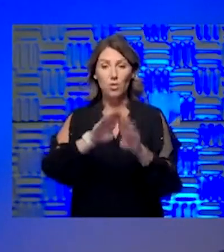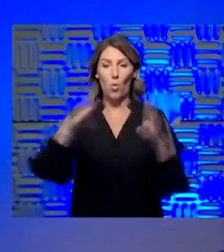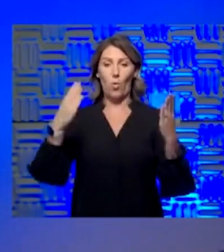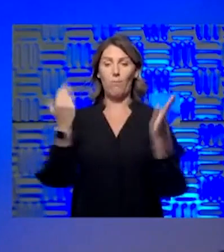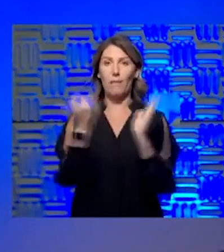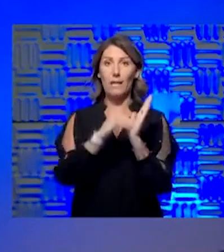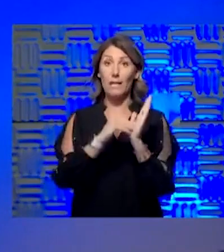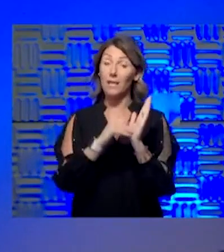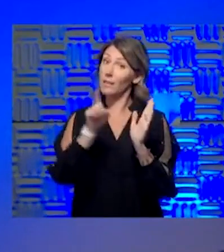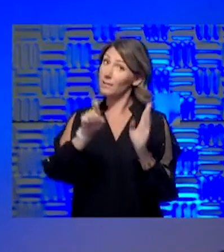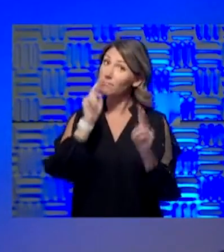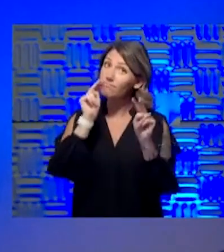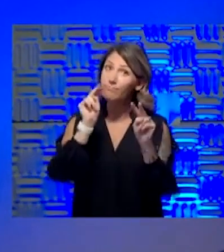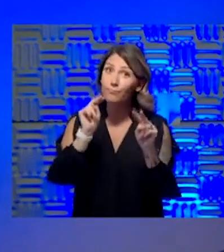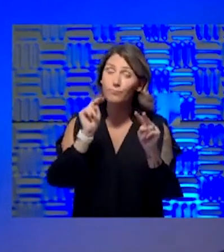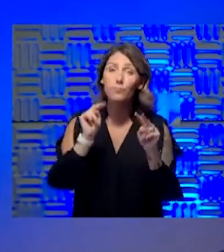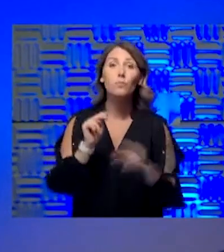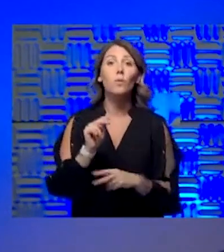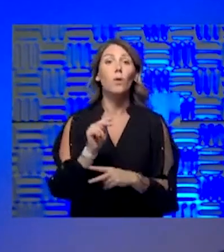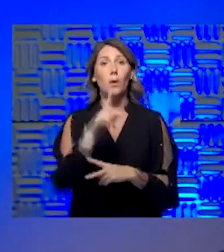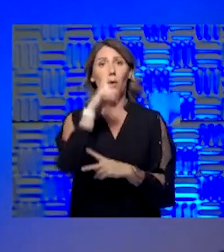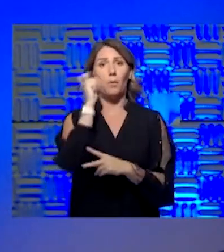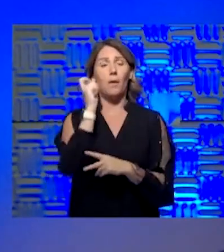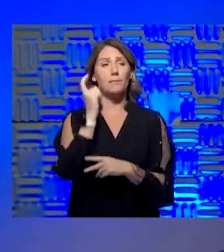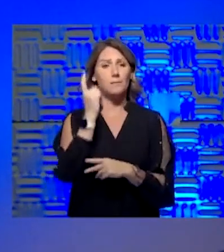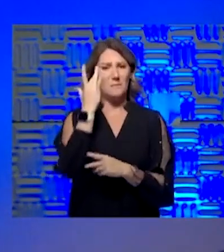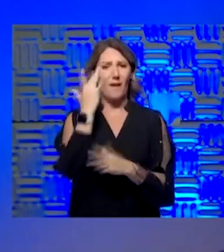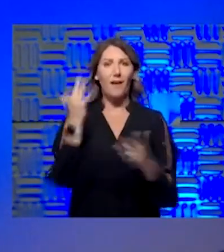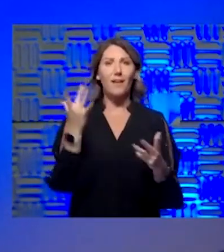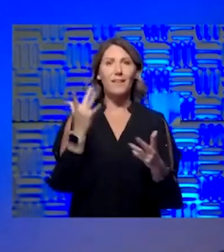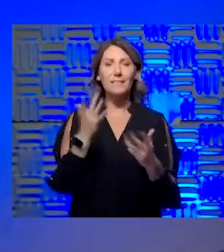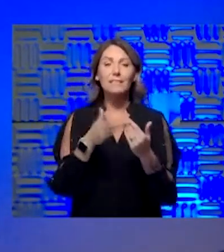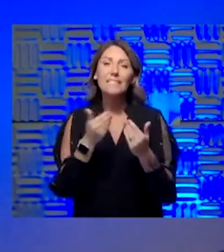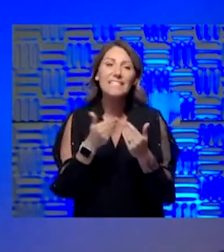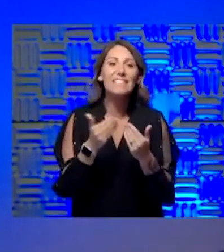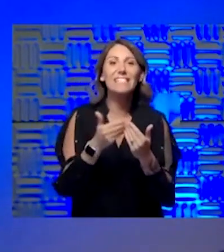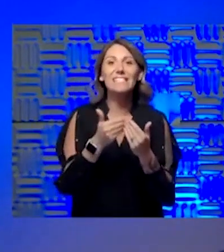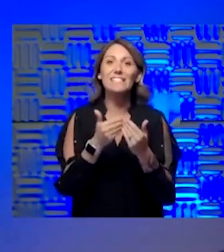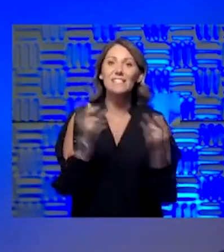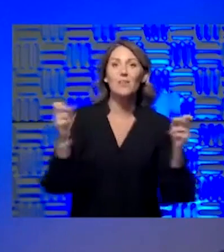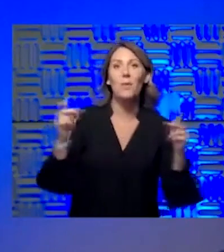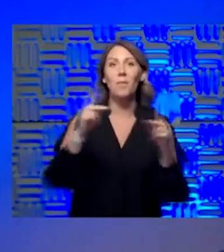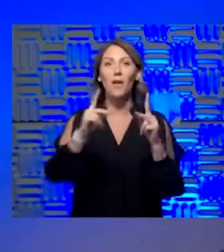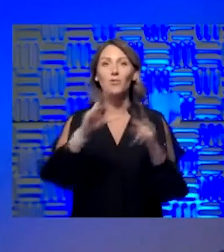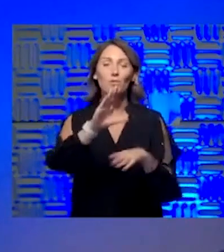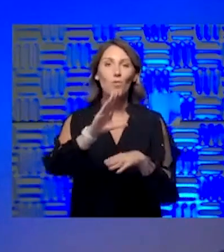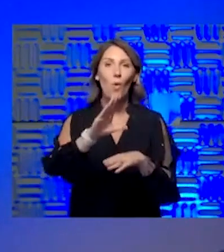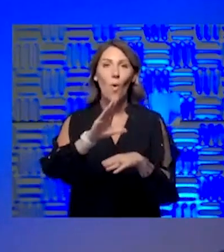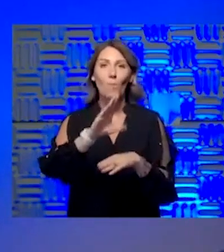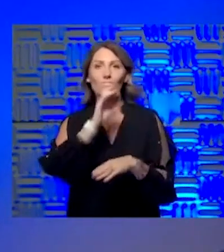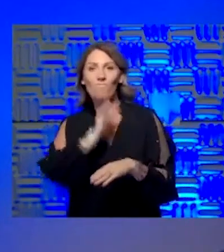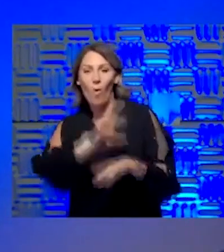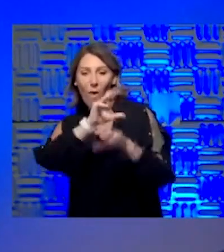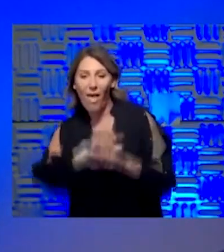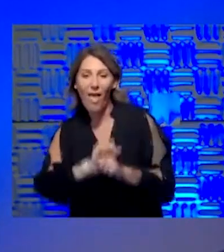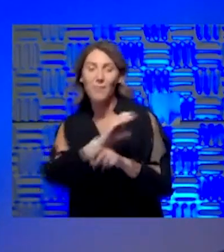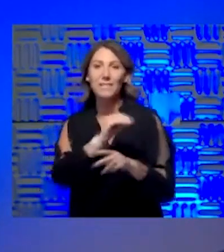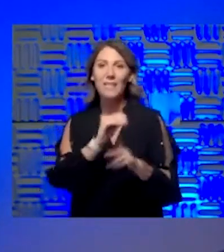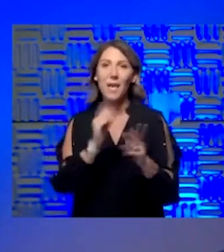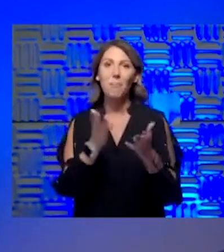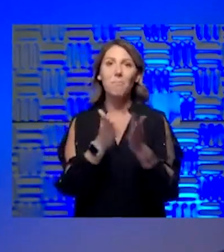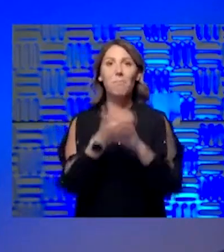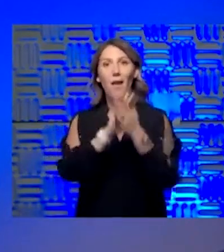and operating in the workplace, doing that without outside visitors is the safest way, the most cautious way